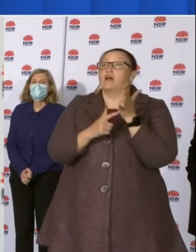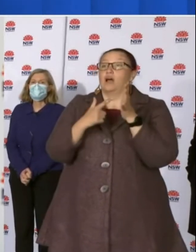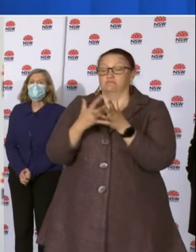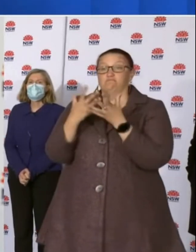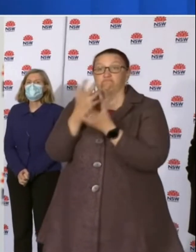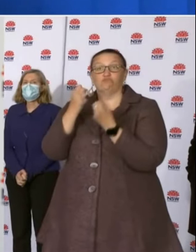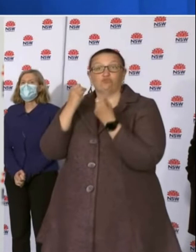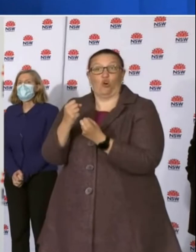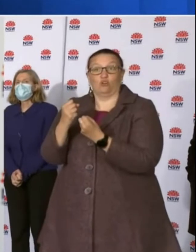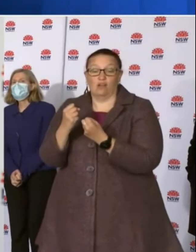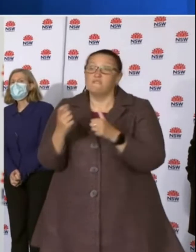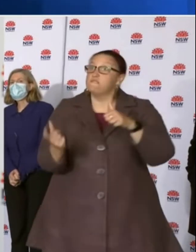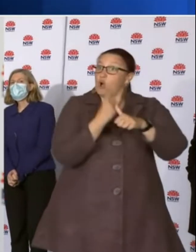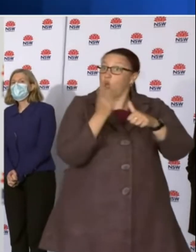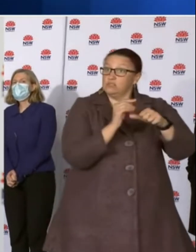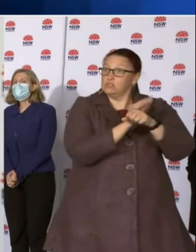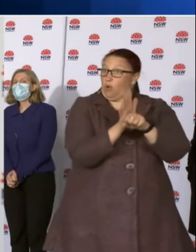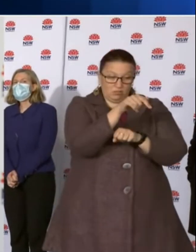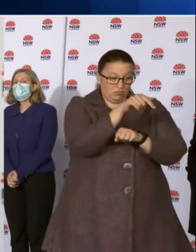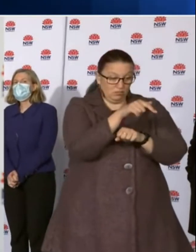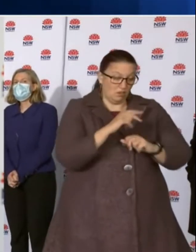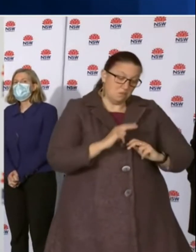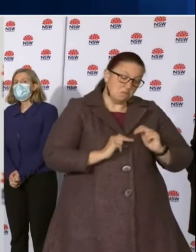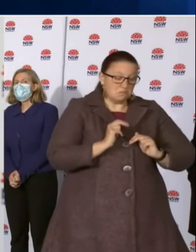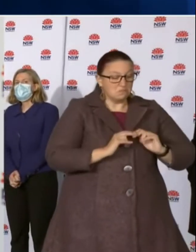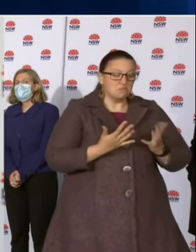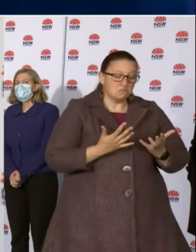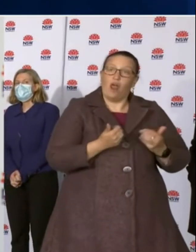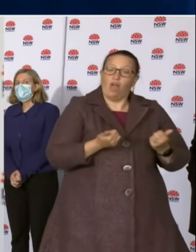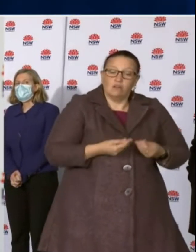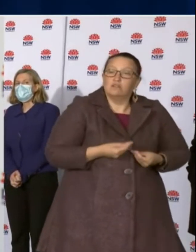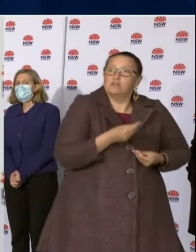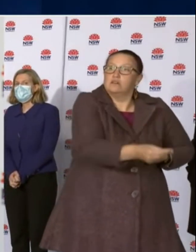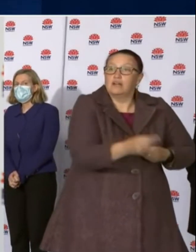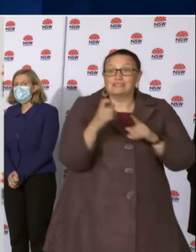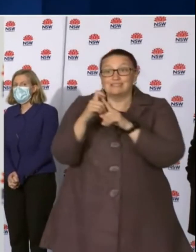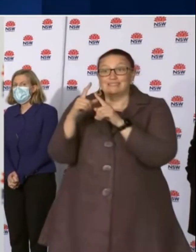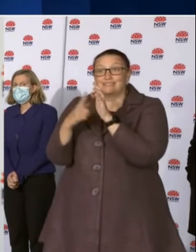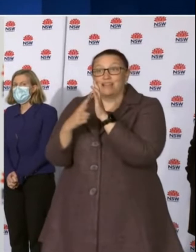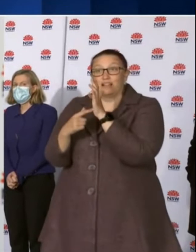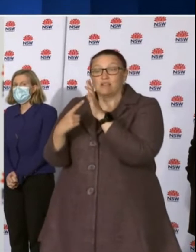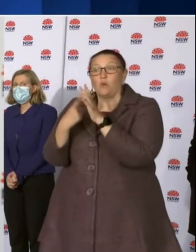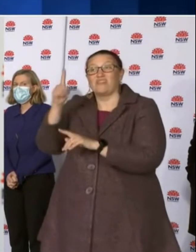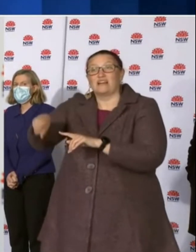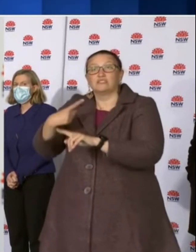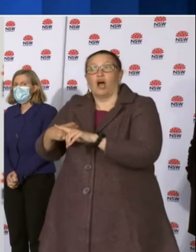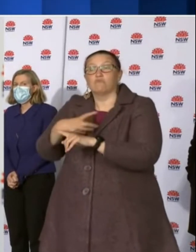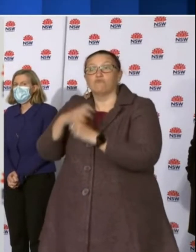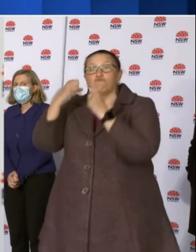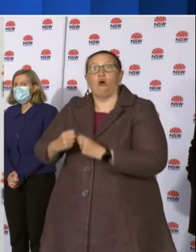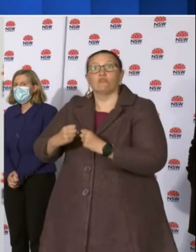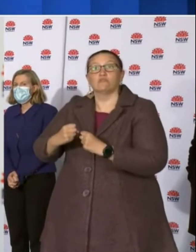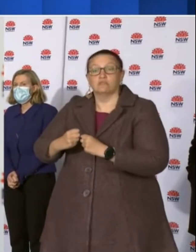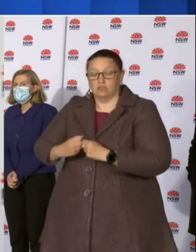take a rocket science to work out that if someone can have up to 1,000 times the viral load in their body, it actually is a much more